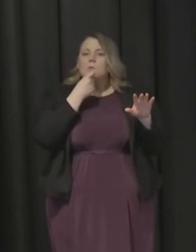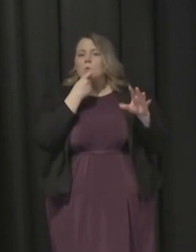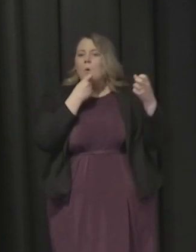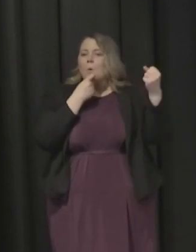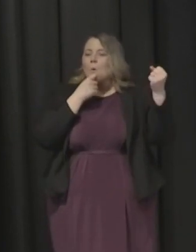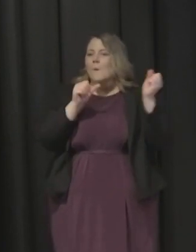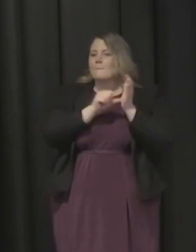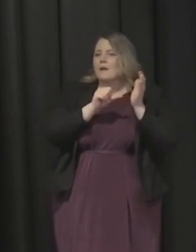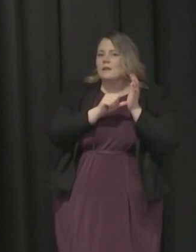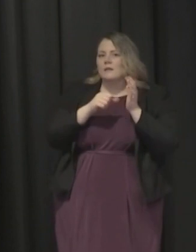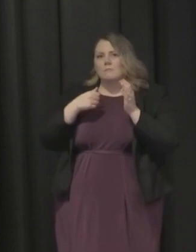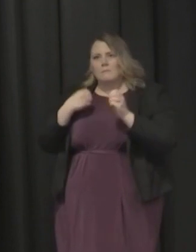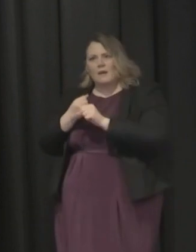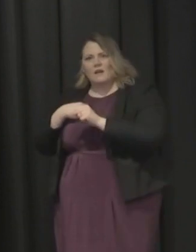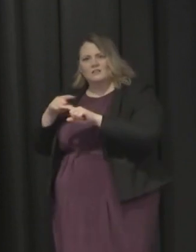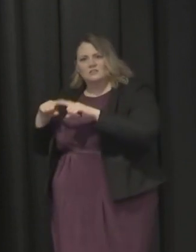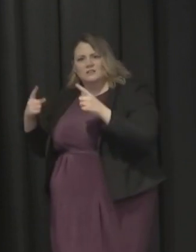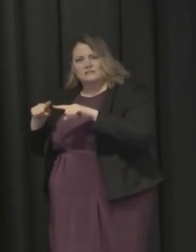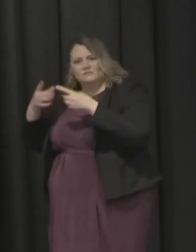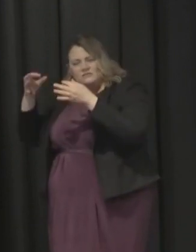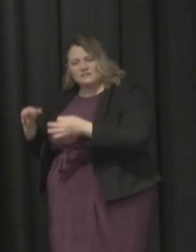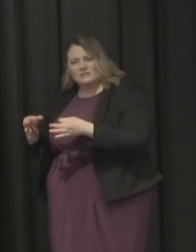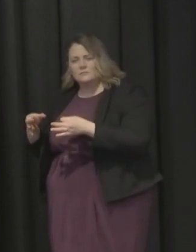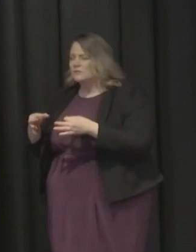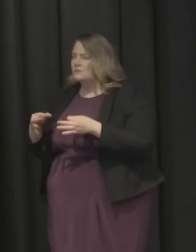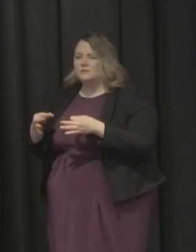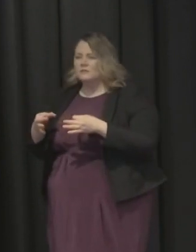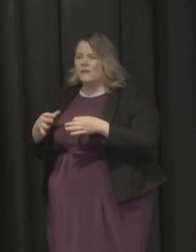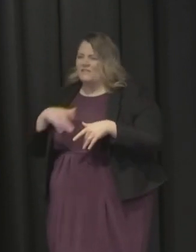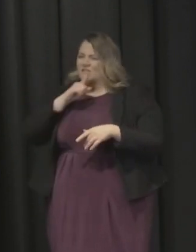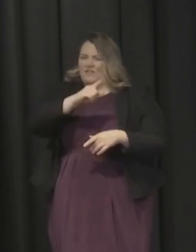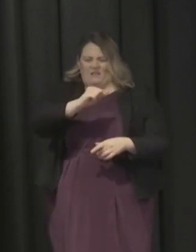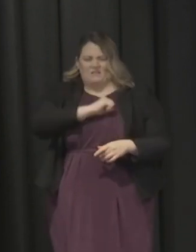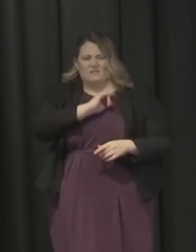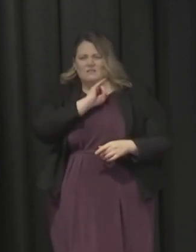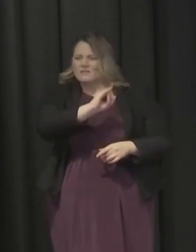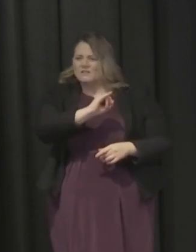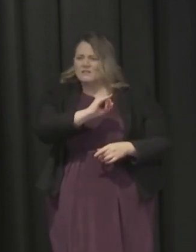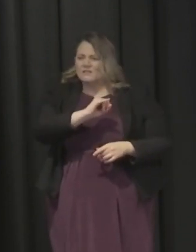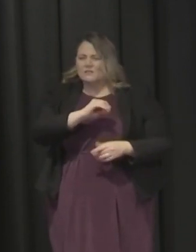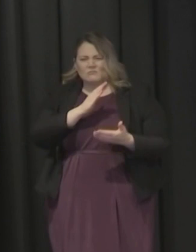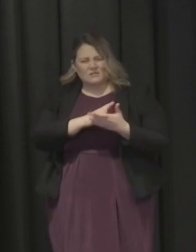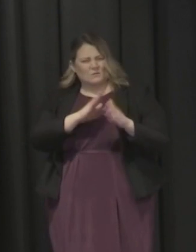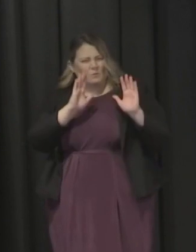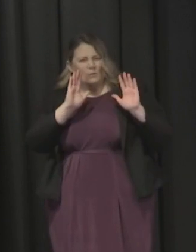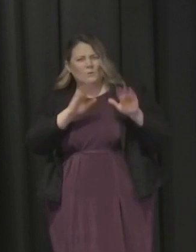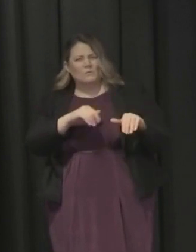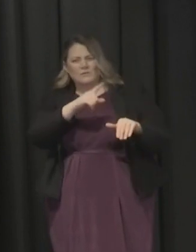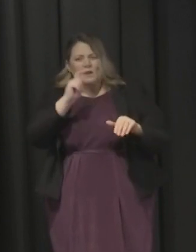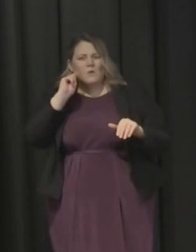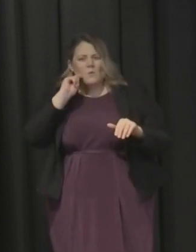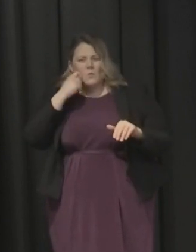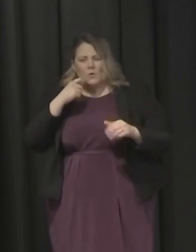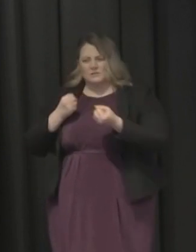be assured of, and it's a thing that the federal government needs to be very clear in their mind that that is